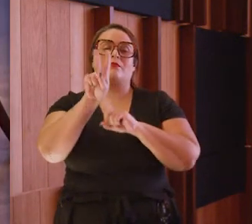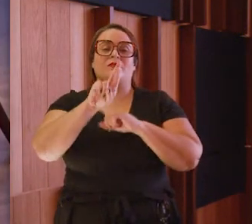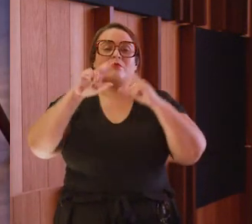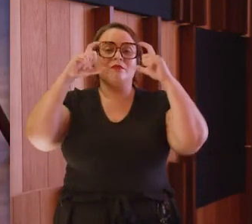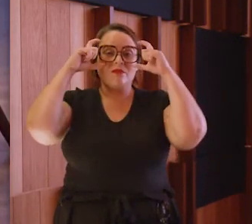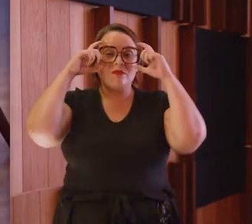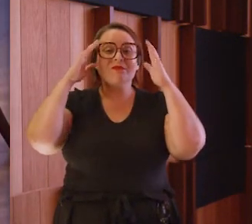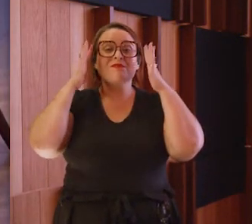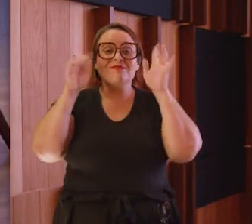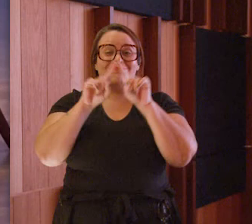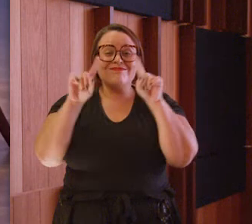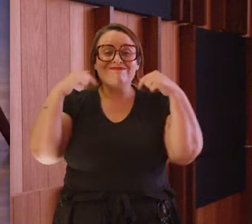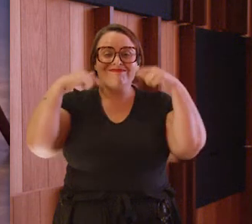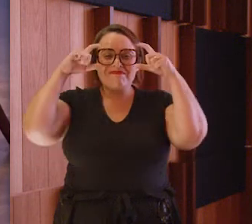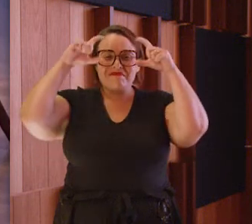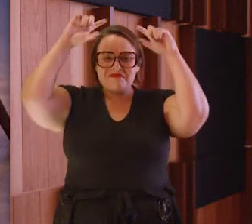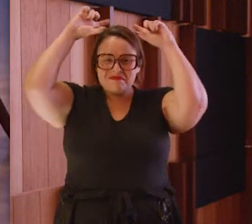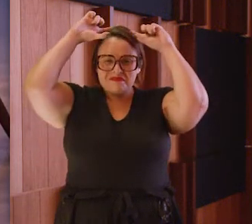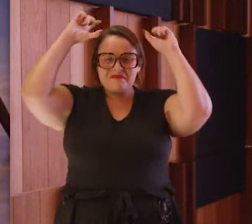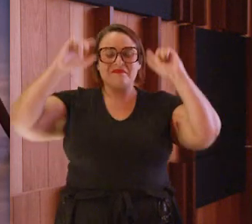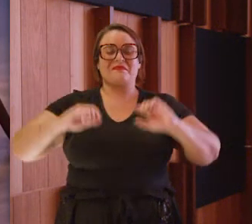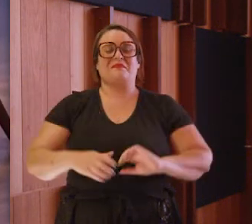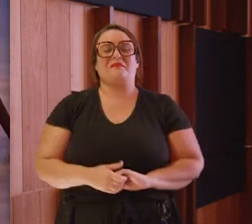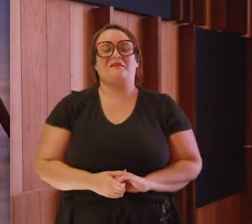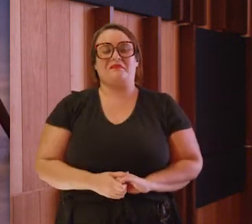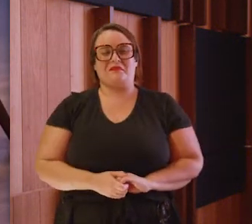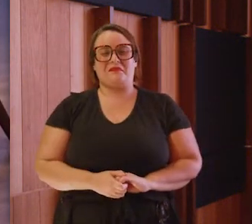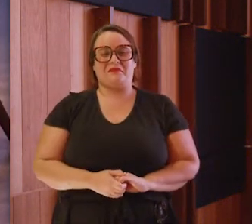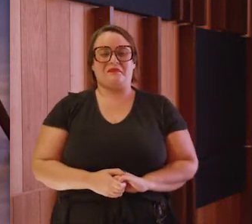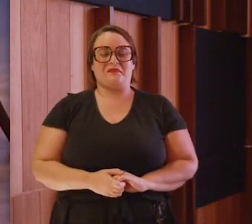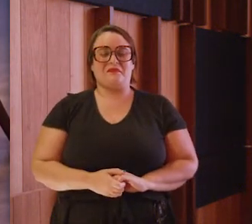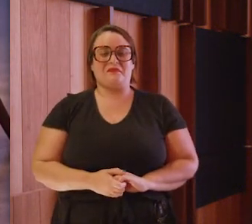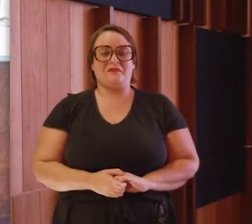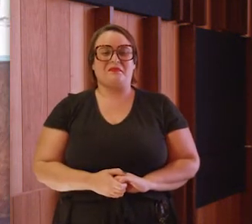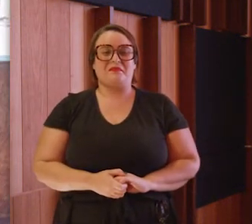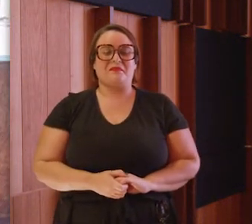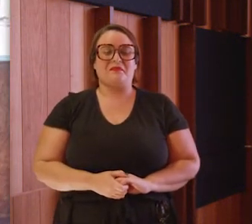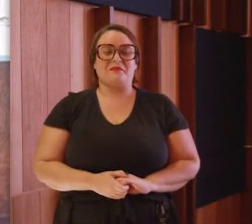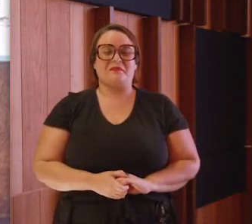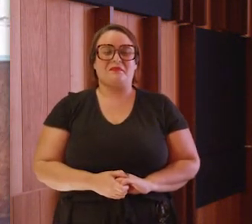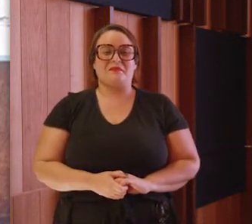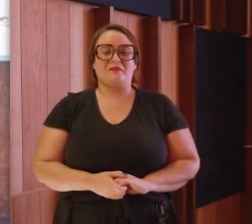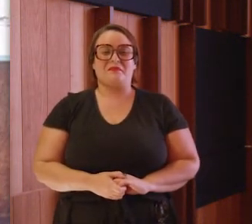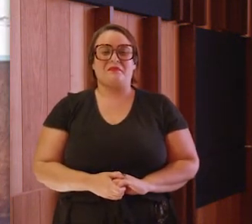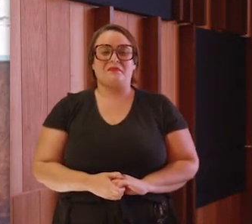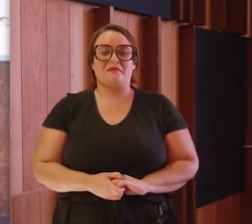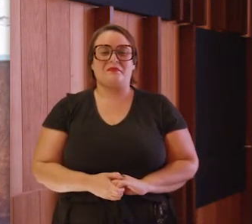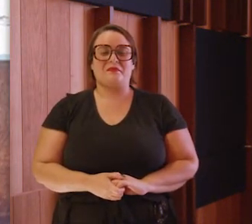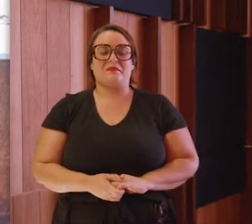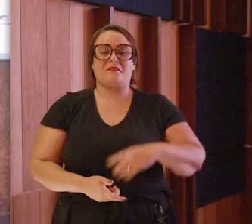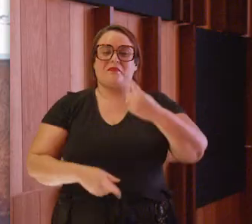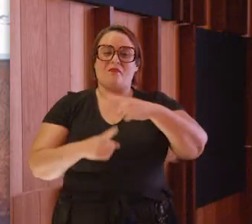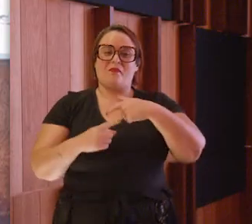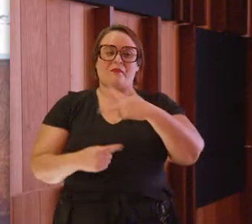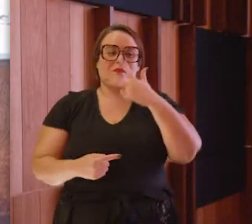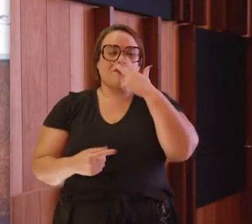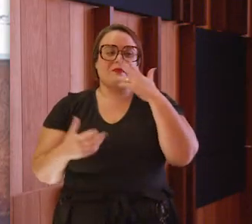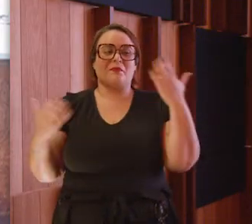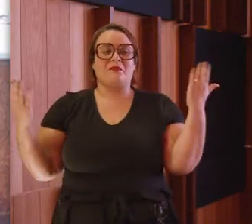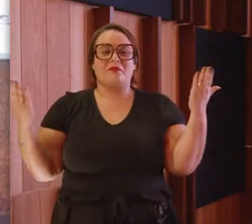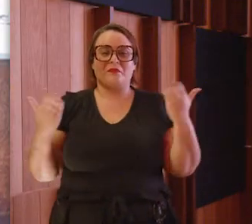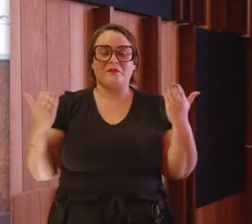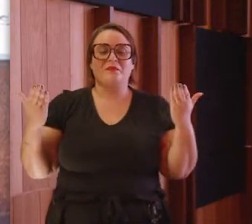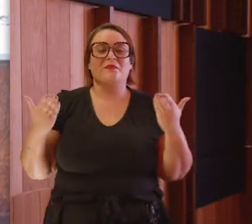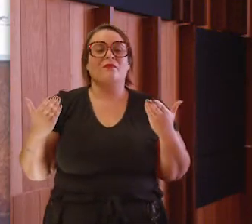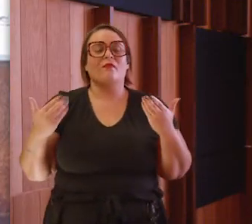when things don't get that clearer at an arm's length, literally, yeah? So, but very nice, good morning to be here.